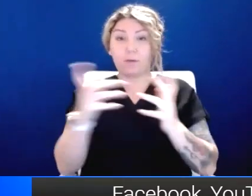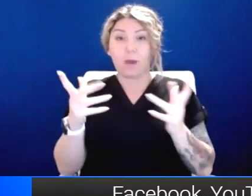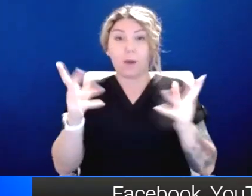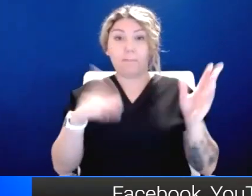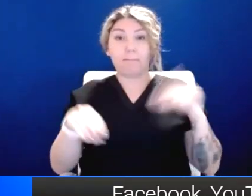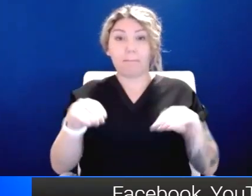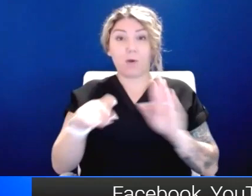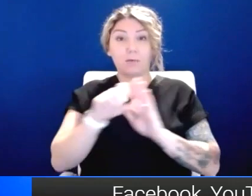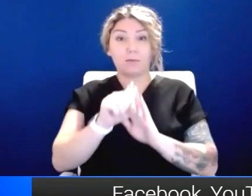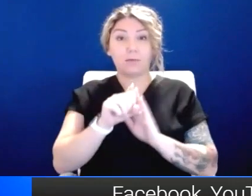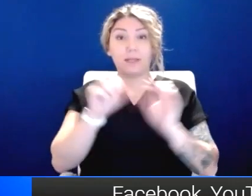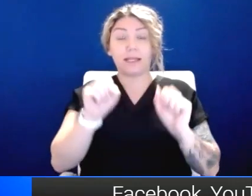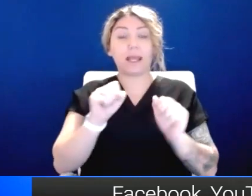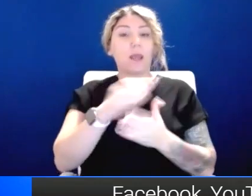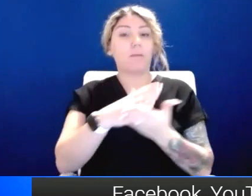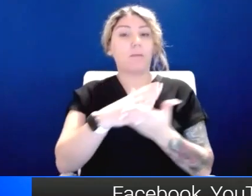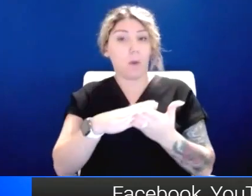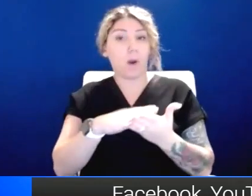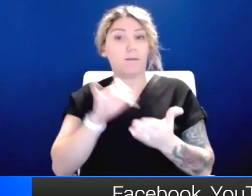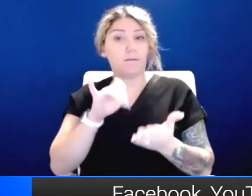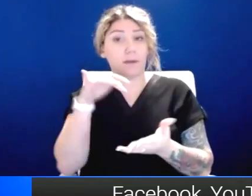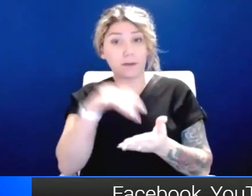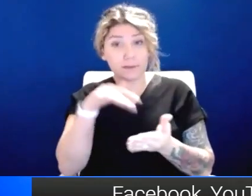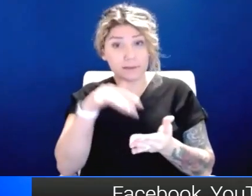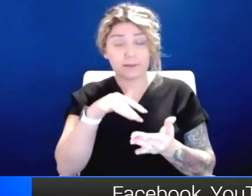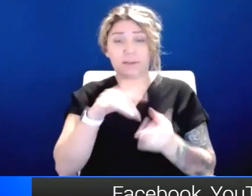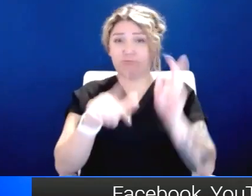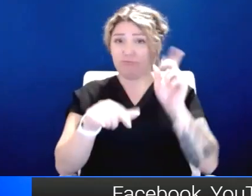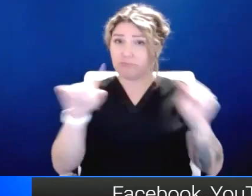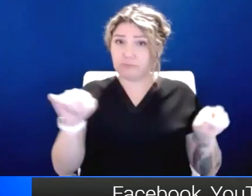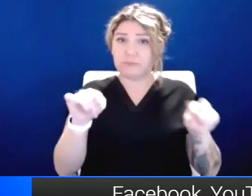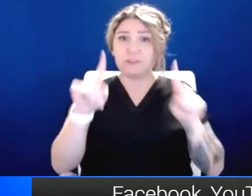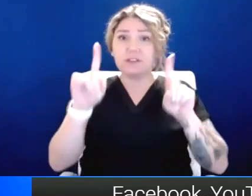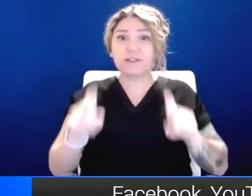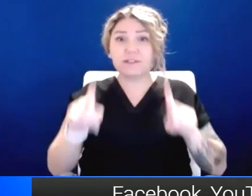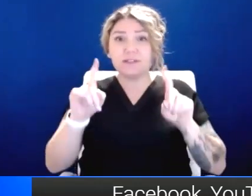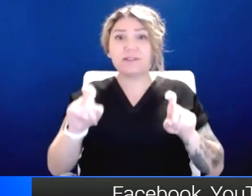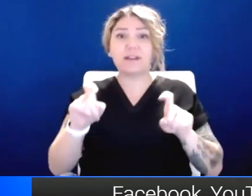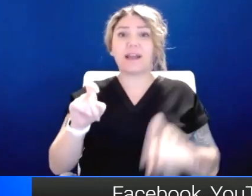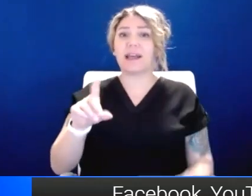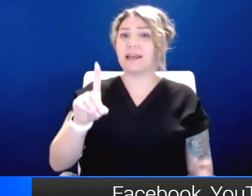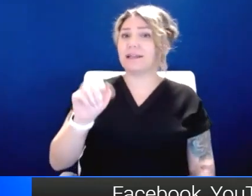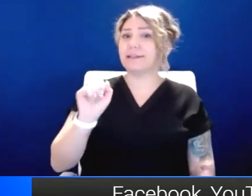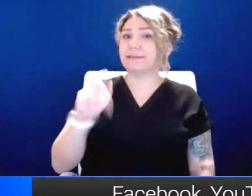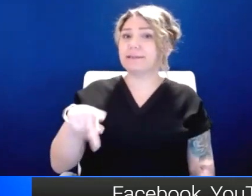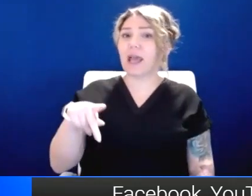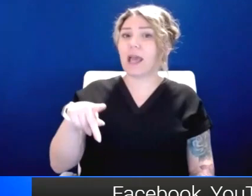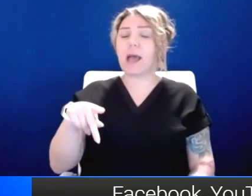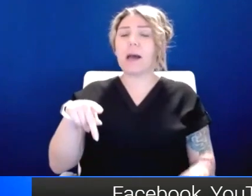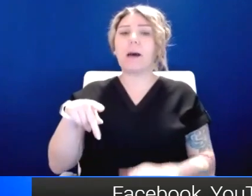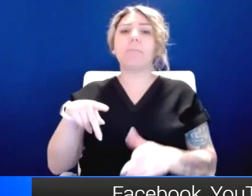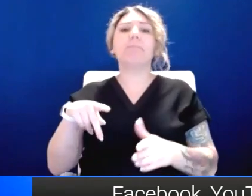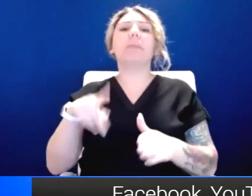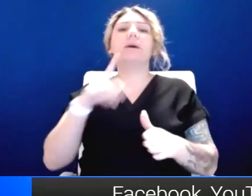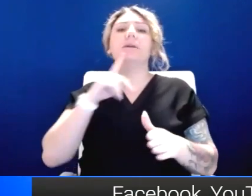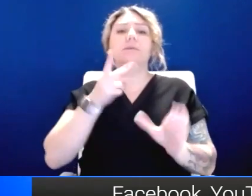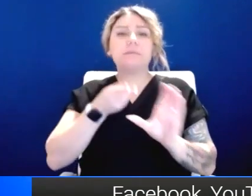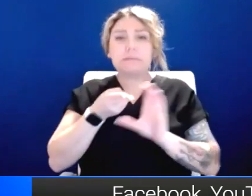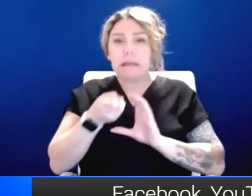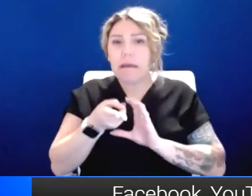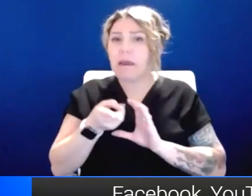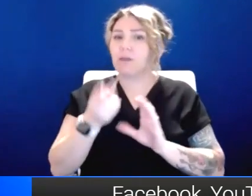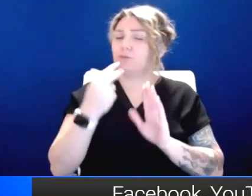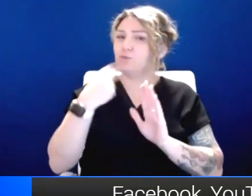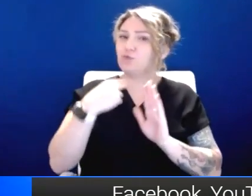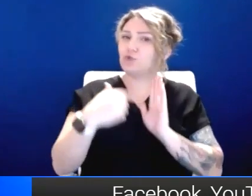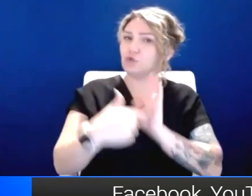part of this study. We do different tests, such as a DAT scan, which would show if there's any dopaminergic dysfunction in the brain. We